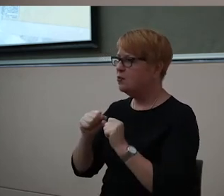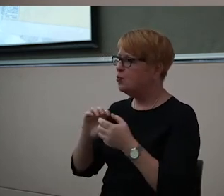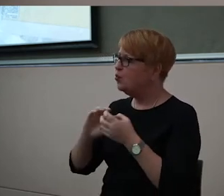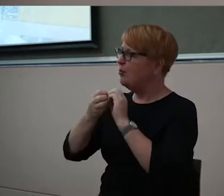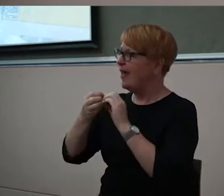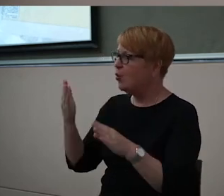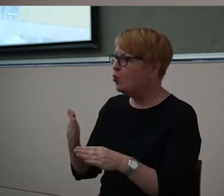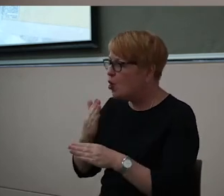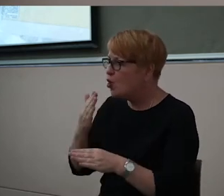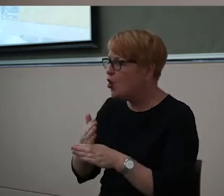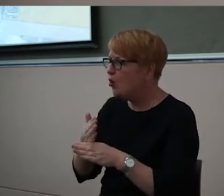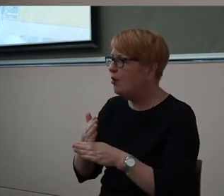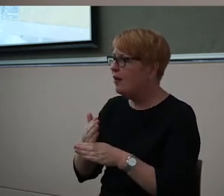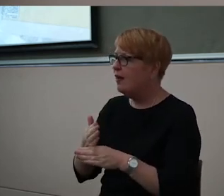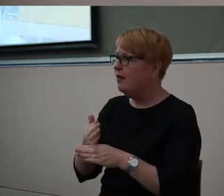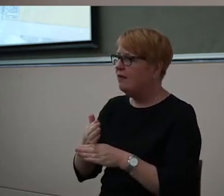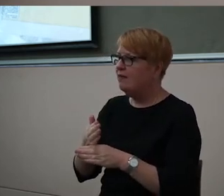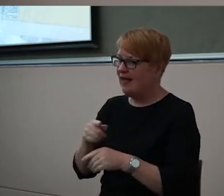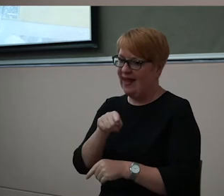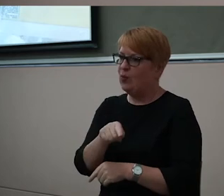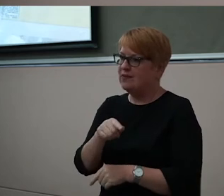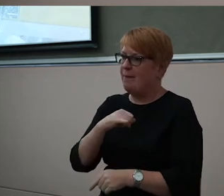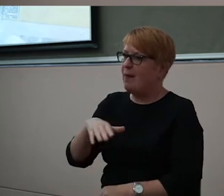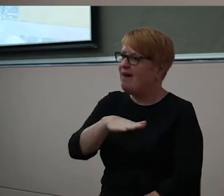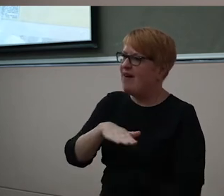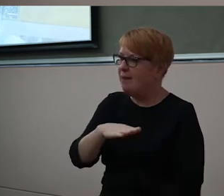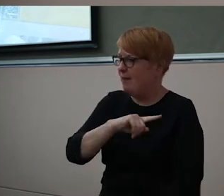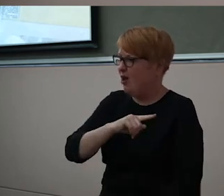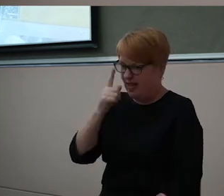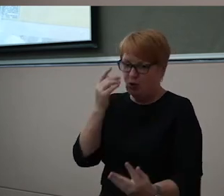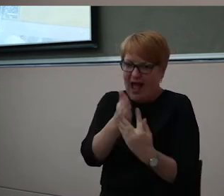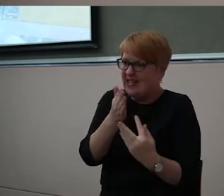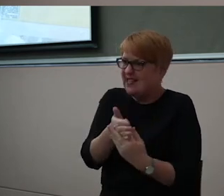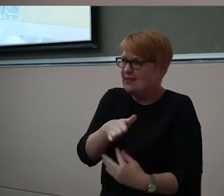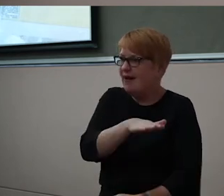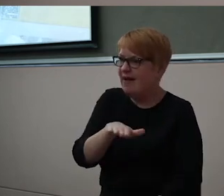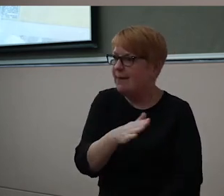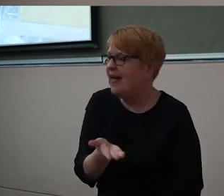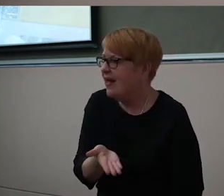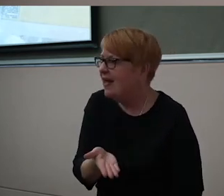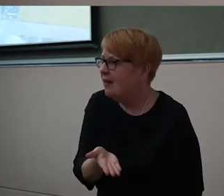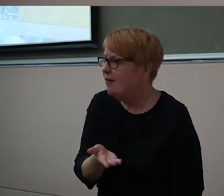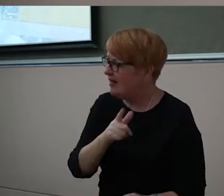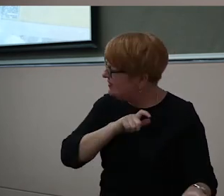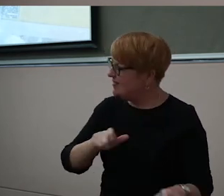for this work, or yeah, it's the category that it would come under. But like, I, as this naive